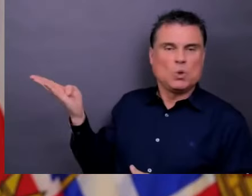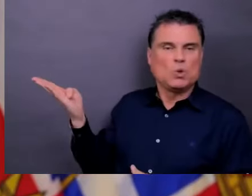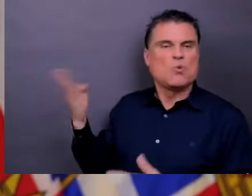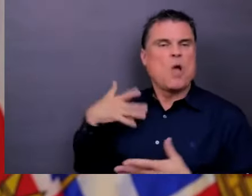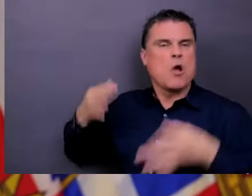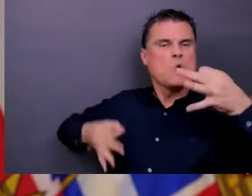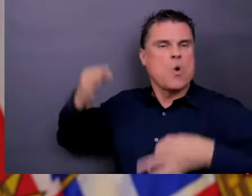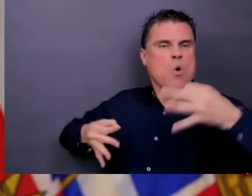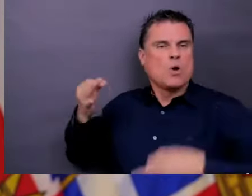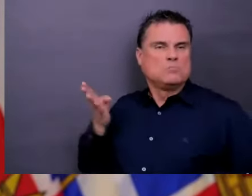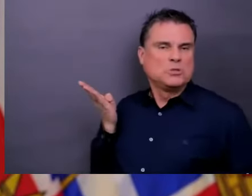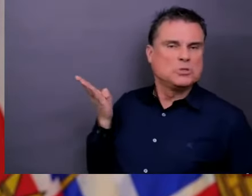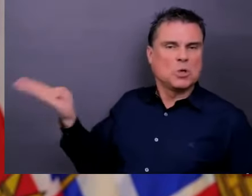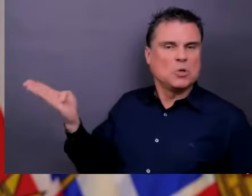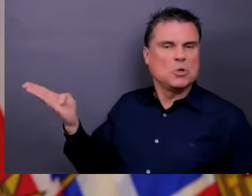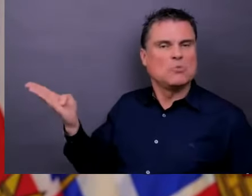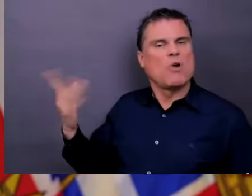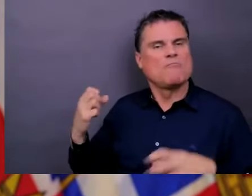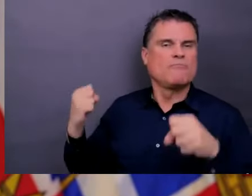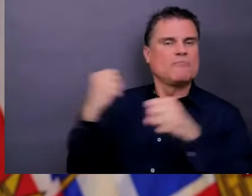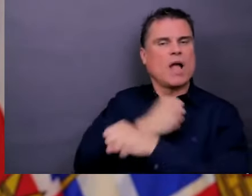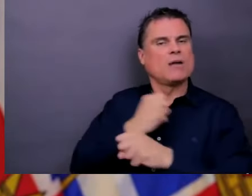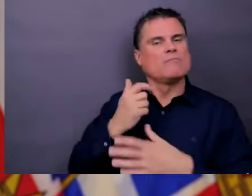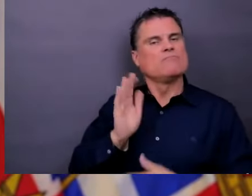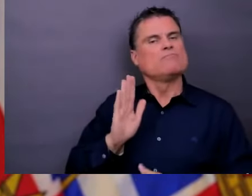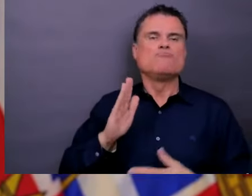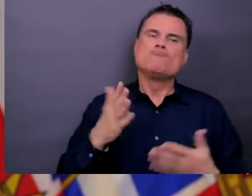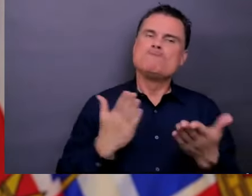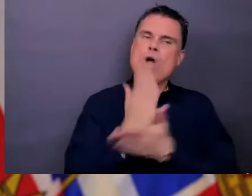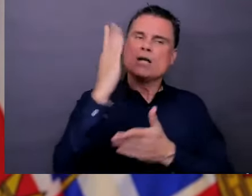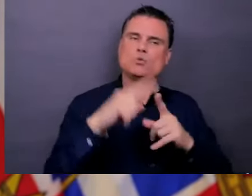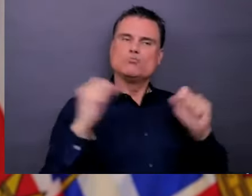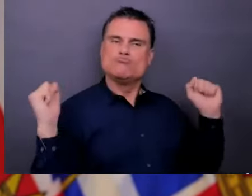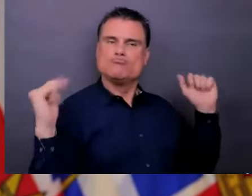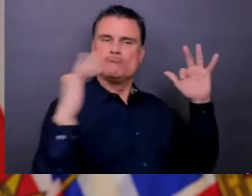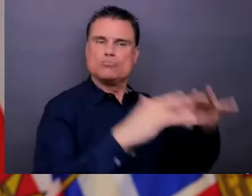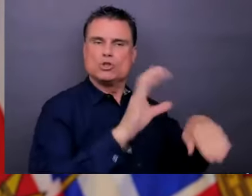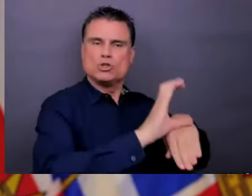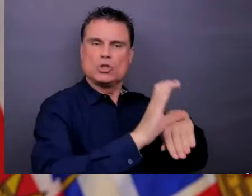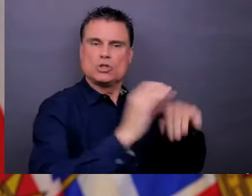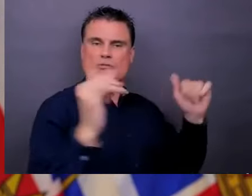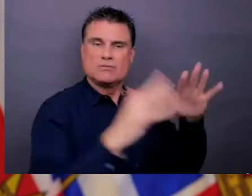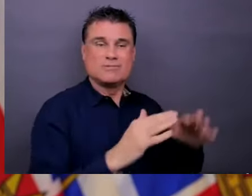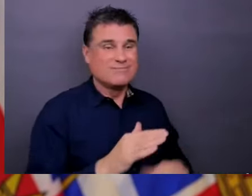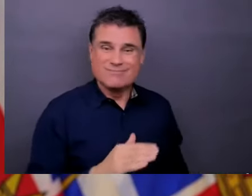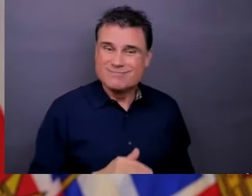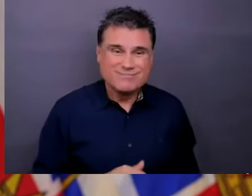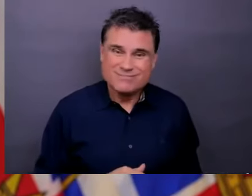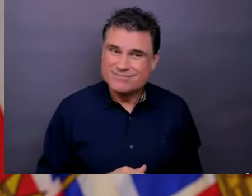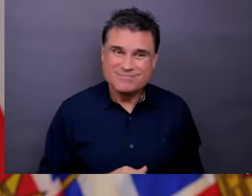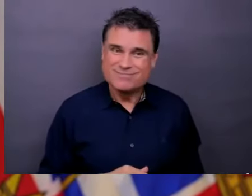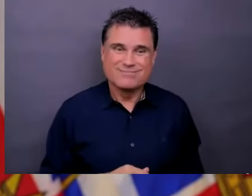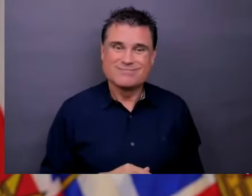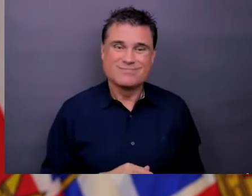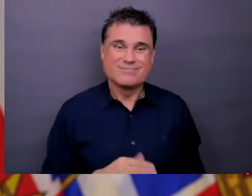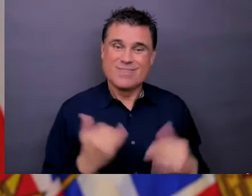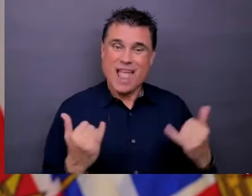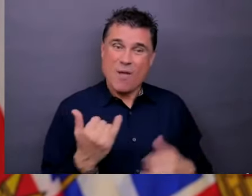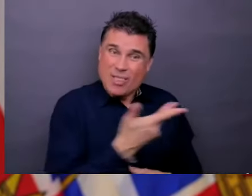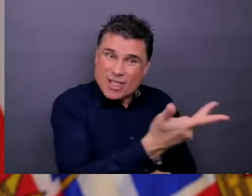where we have seen transmission in these settings. That's where the orders apply. Do you have a follow-up,